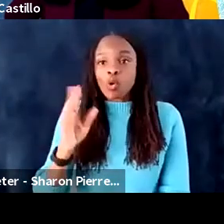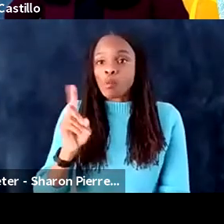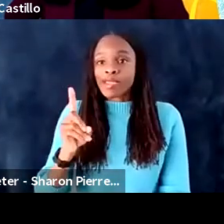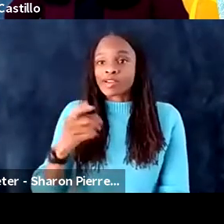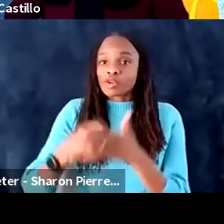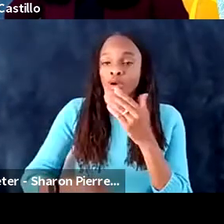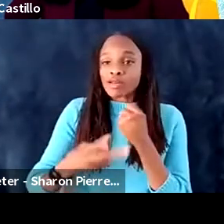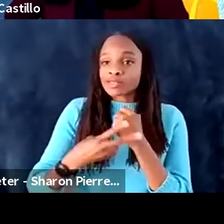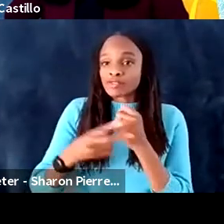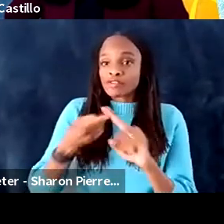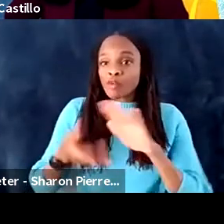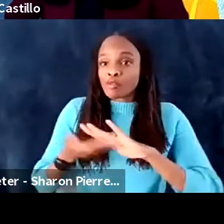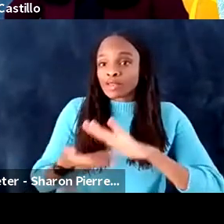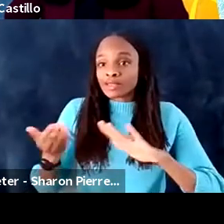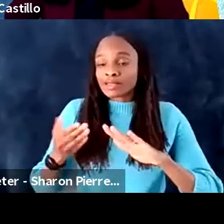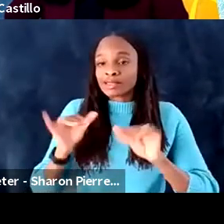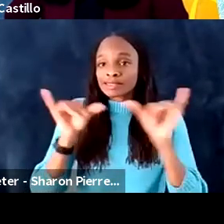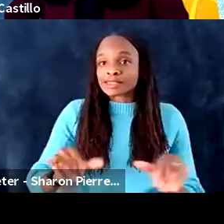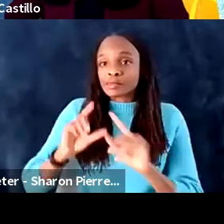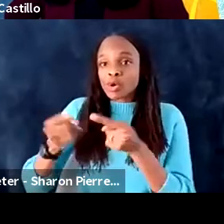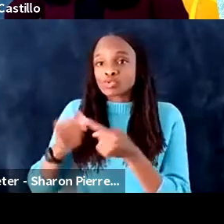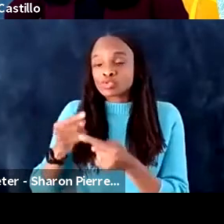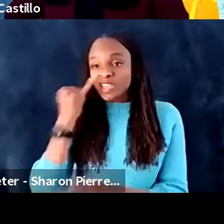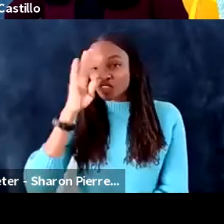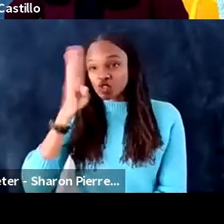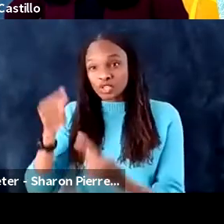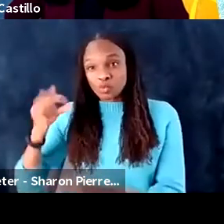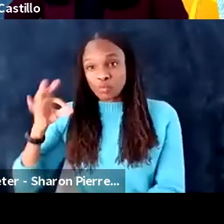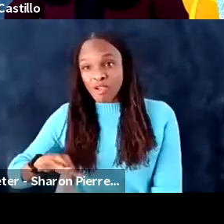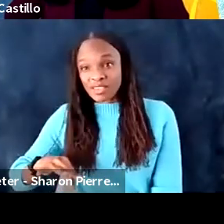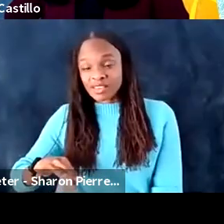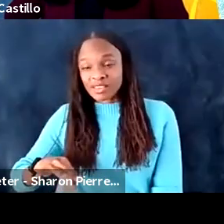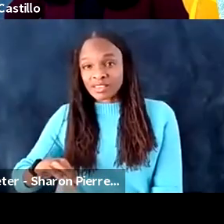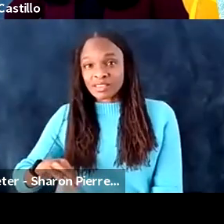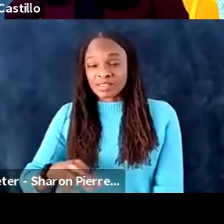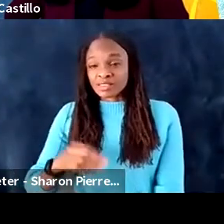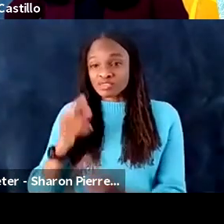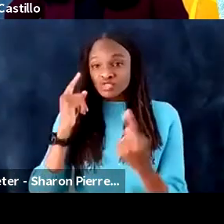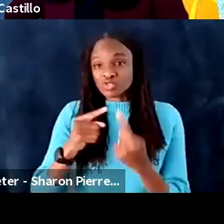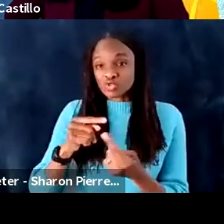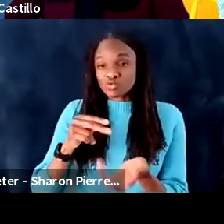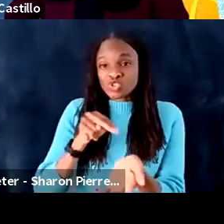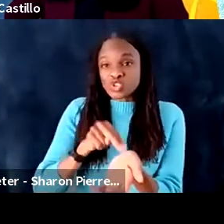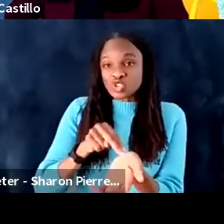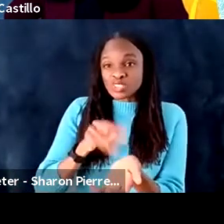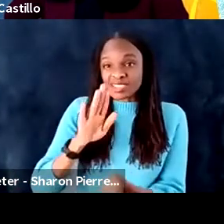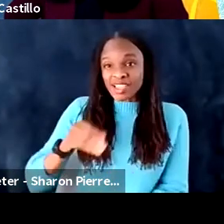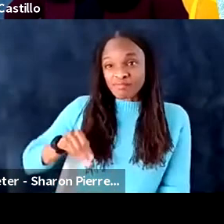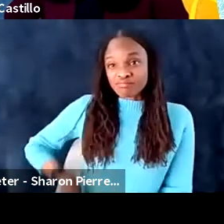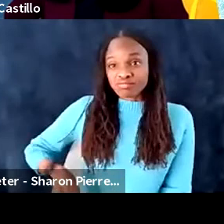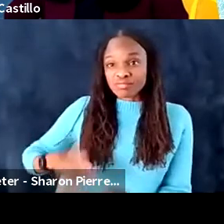that come from running those systems go to, whether it's straight to profit. Is it into nurses' pockets sometimes? Tell us a bit